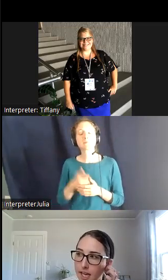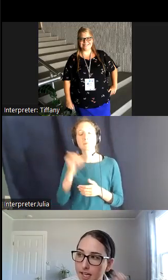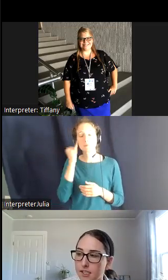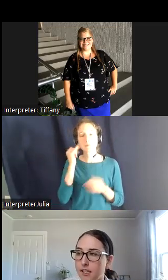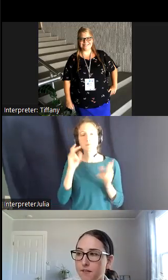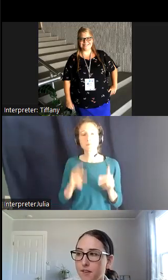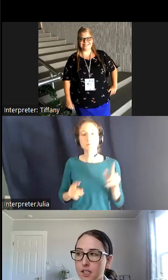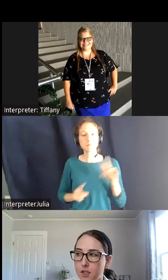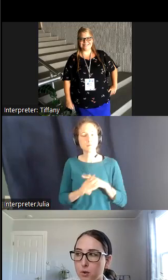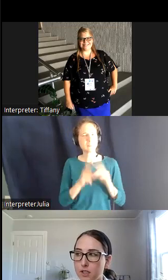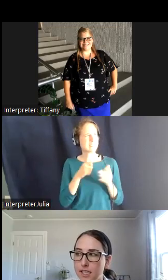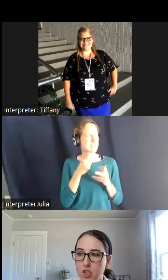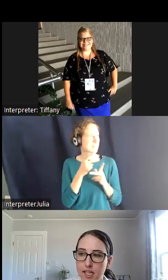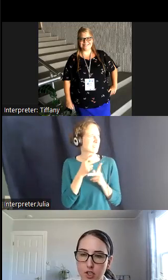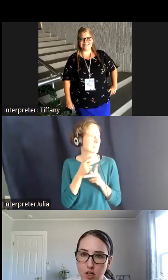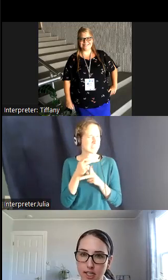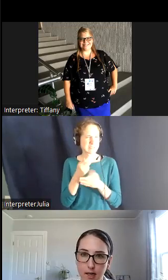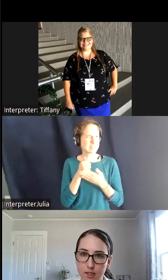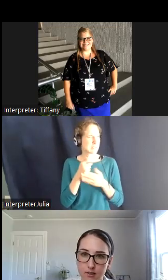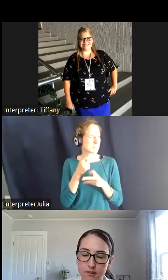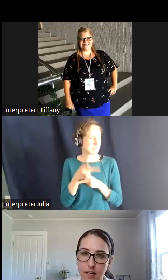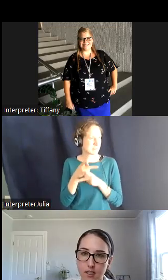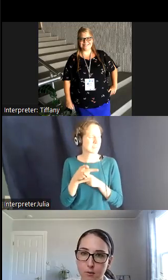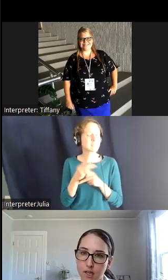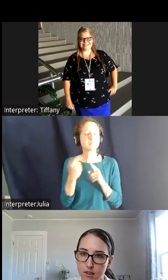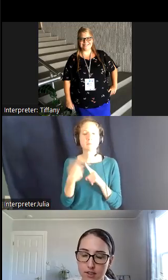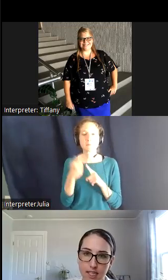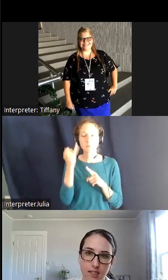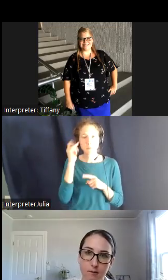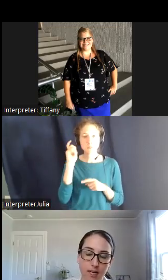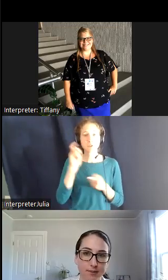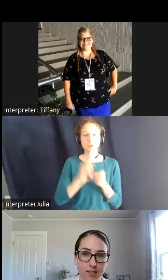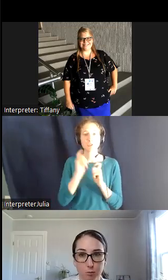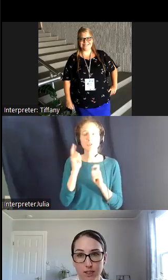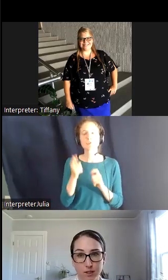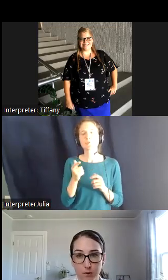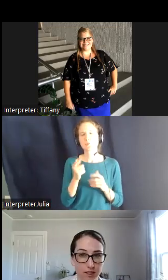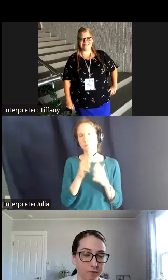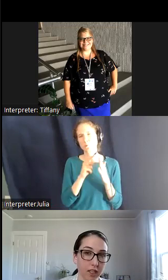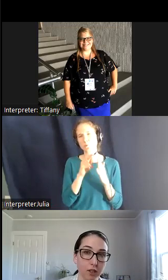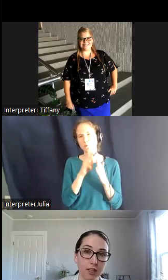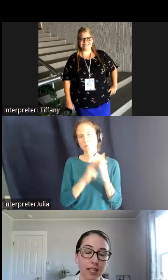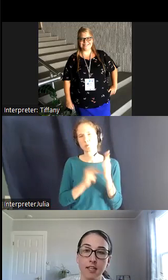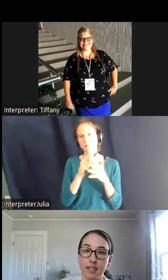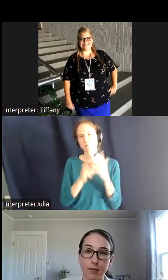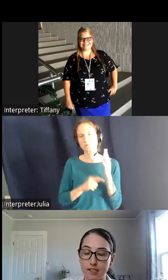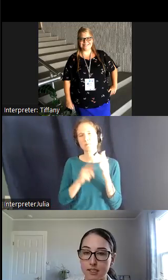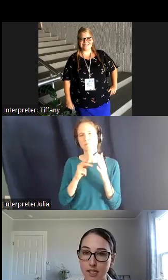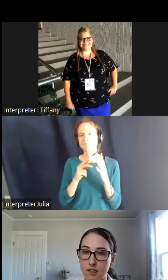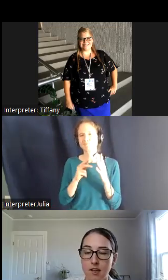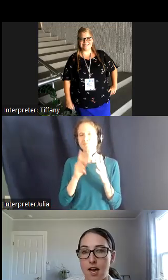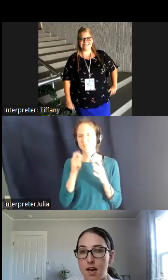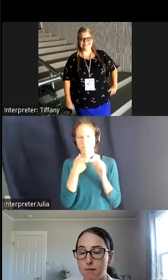initially and if an individual's needs change during an episode of care. So we understand that sometimes someone presents with a different acuity, they're